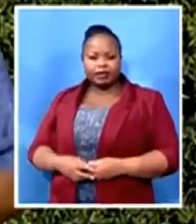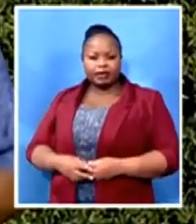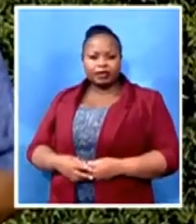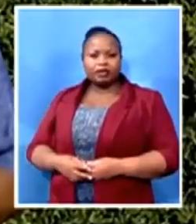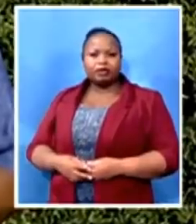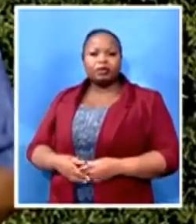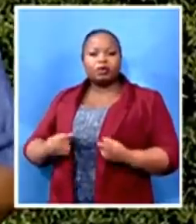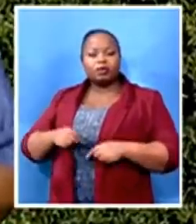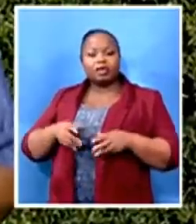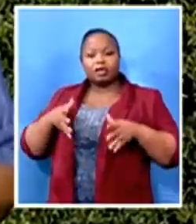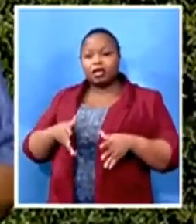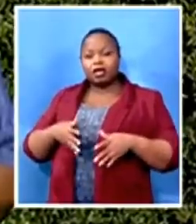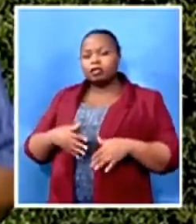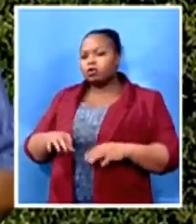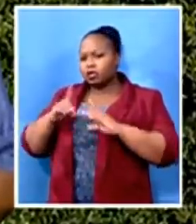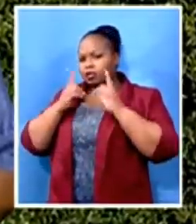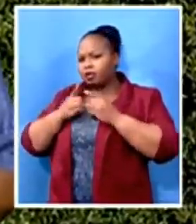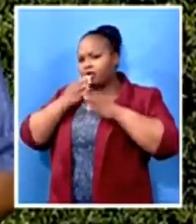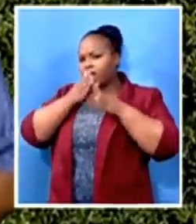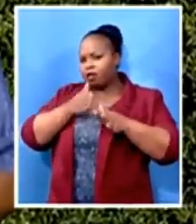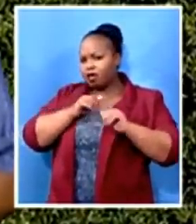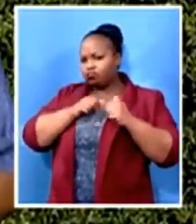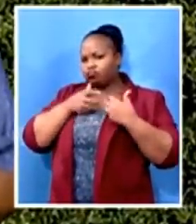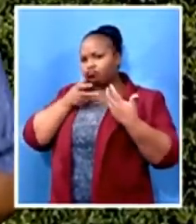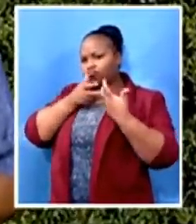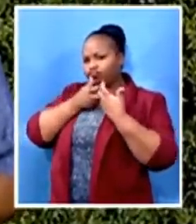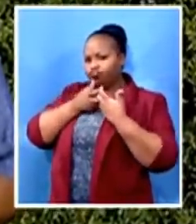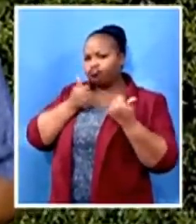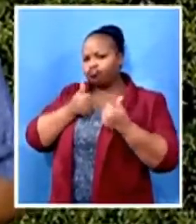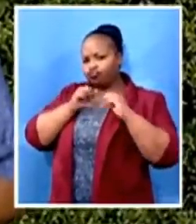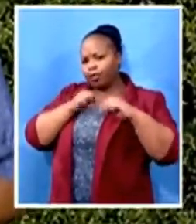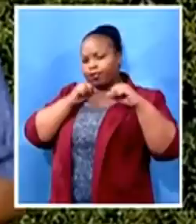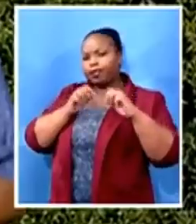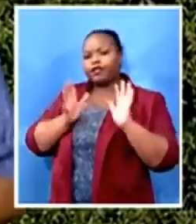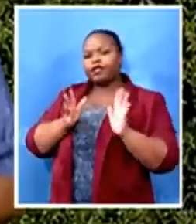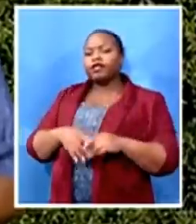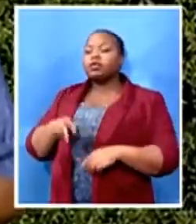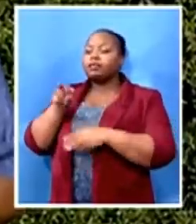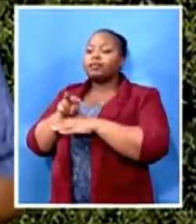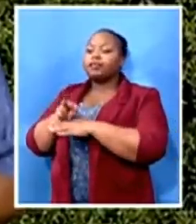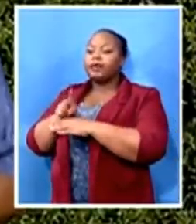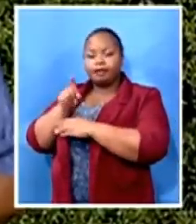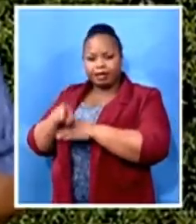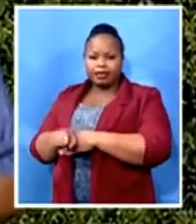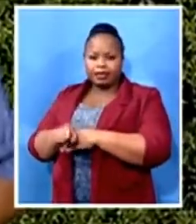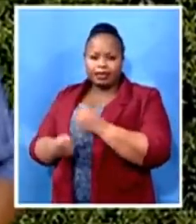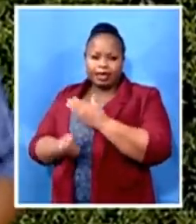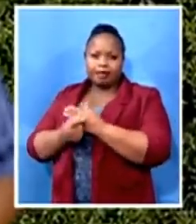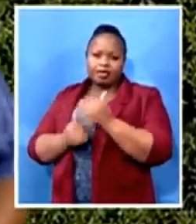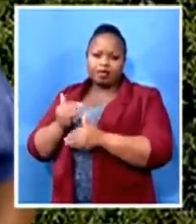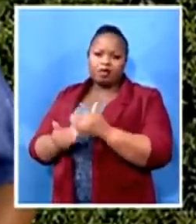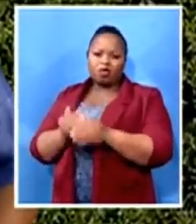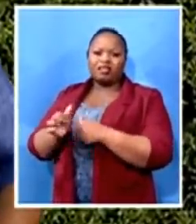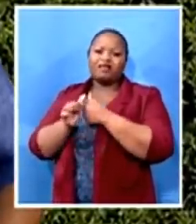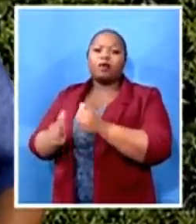Labour. That process of inspecting must be done, and must be done according to law, with everyone fully